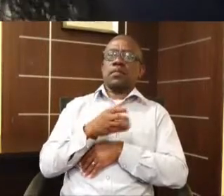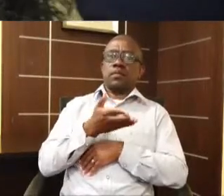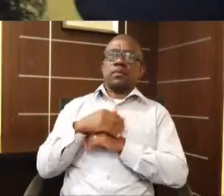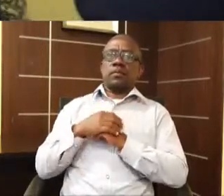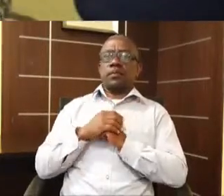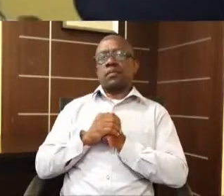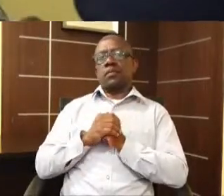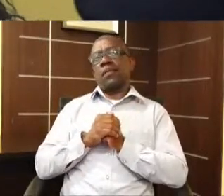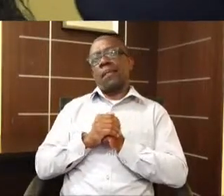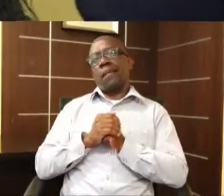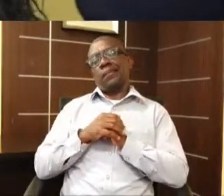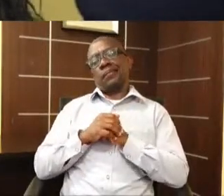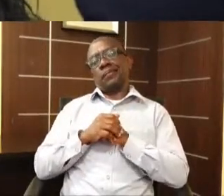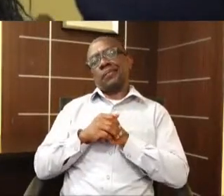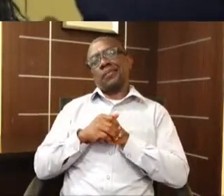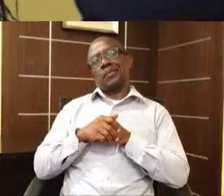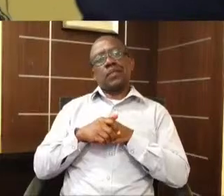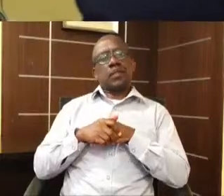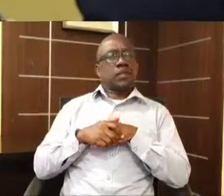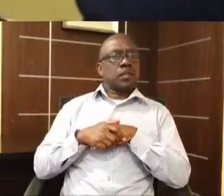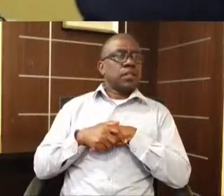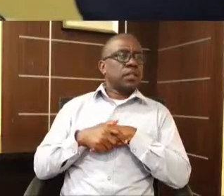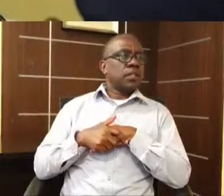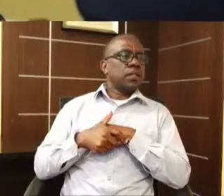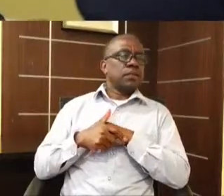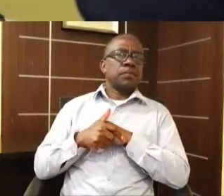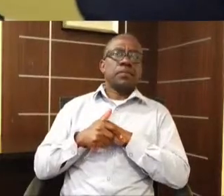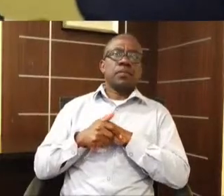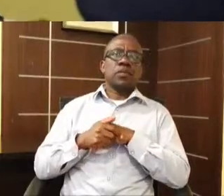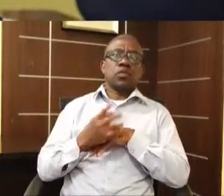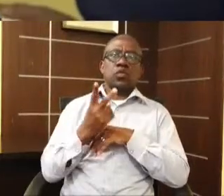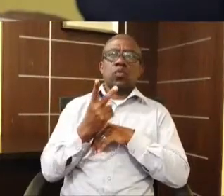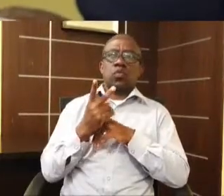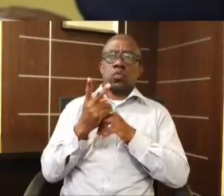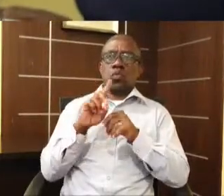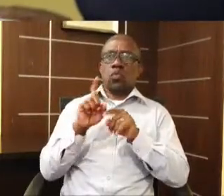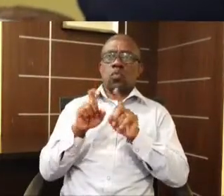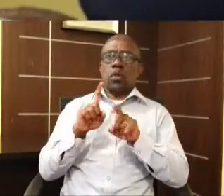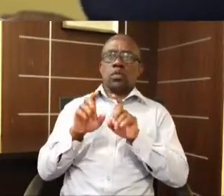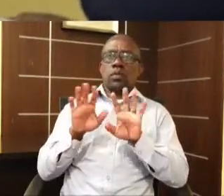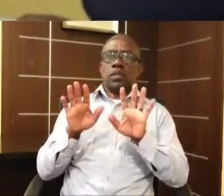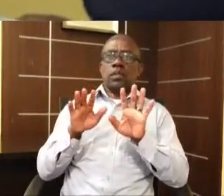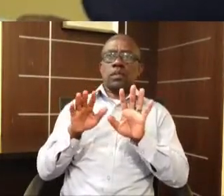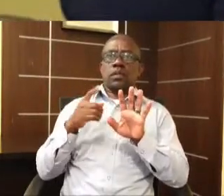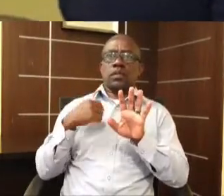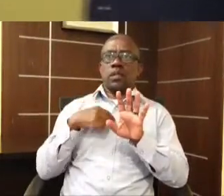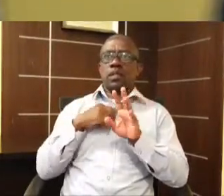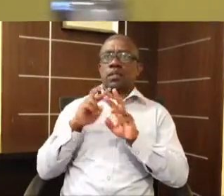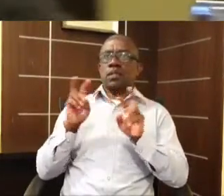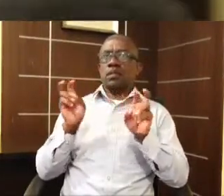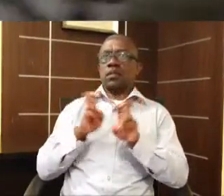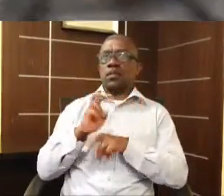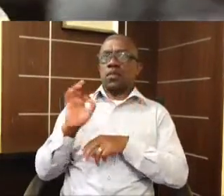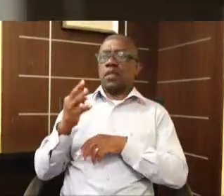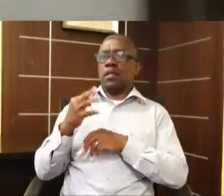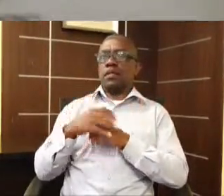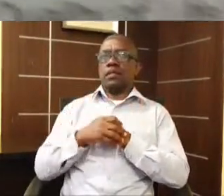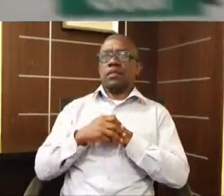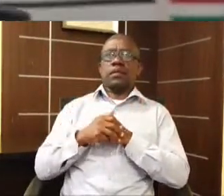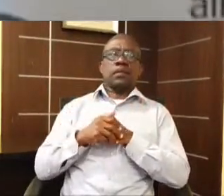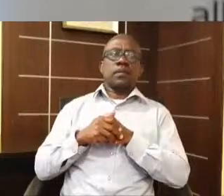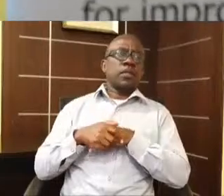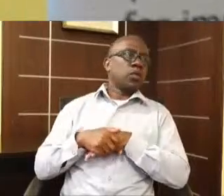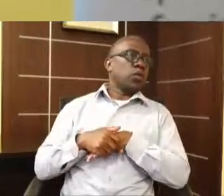No, first of all go to the other one. But those two, as I get the third one. Anyone else?